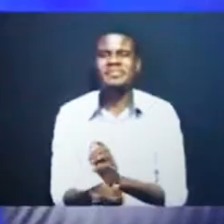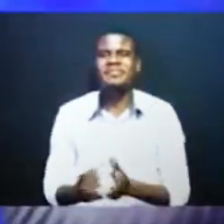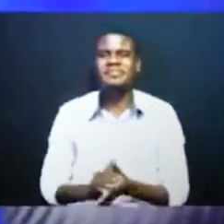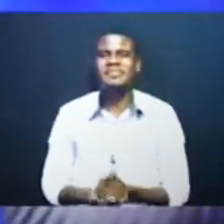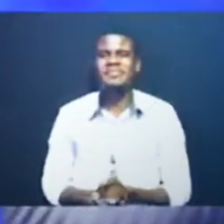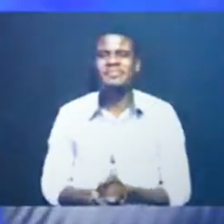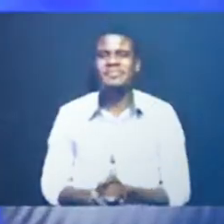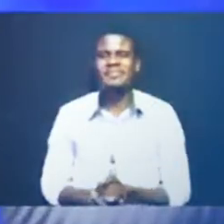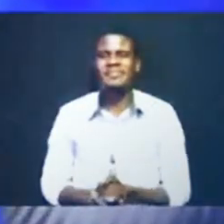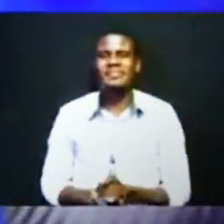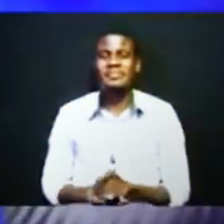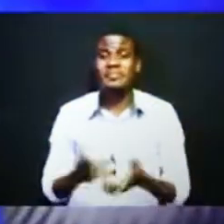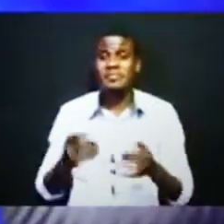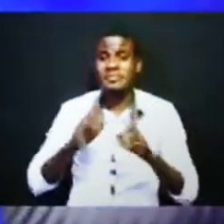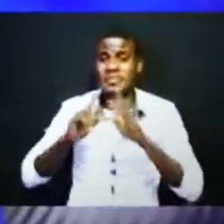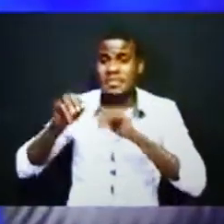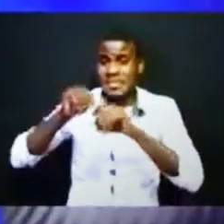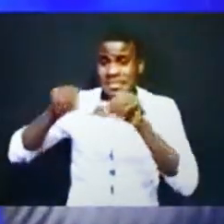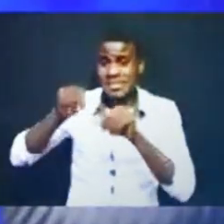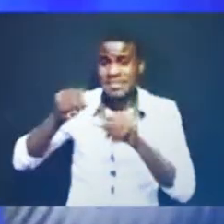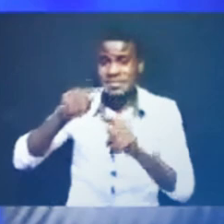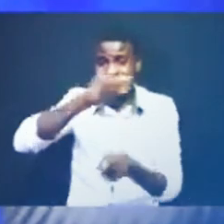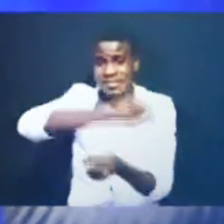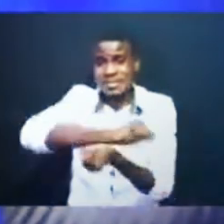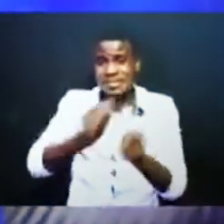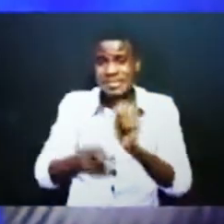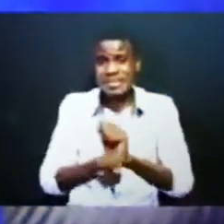Thank you. When we talk about the transformation of